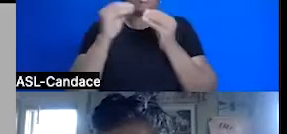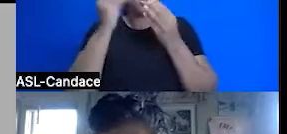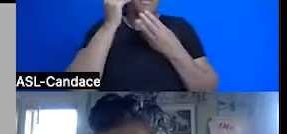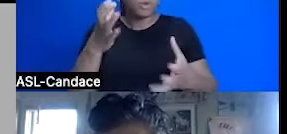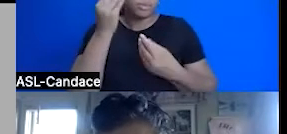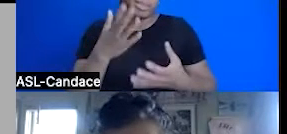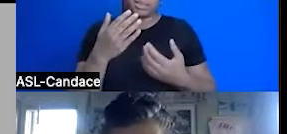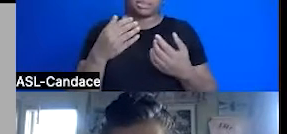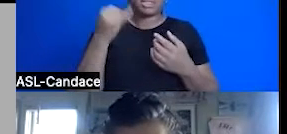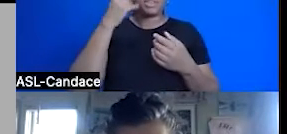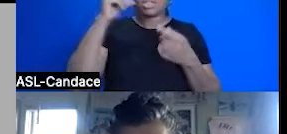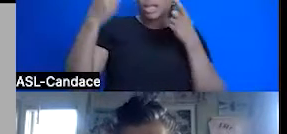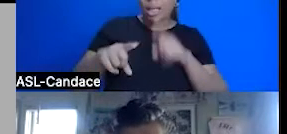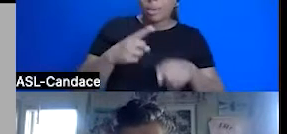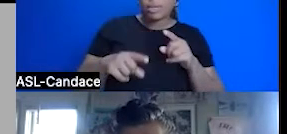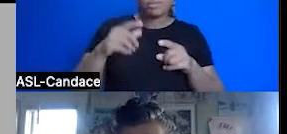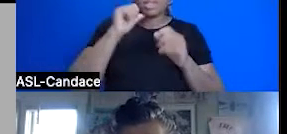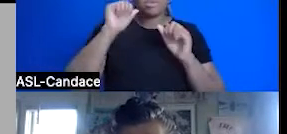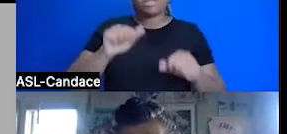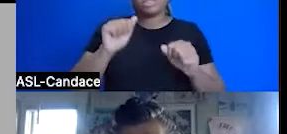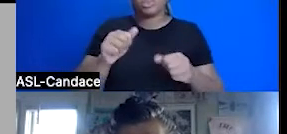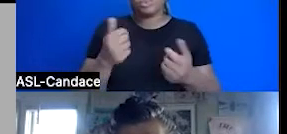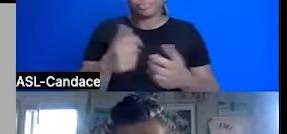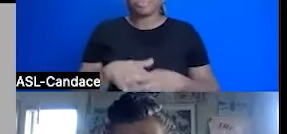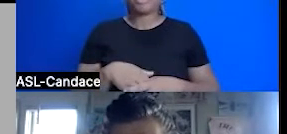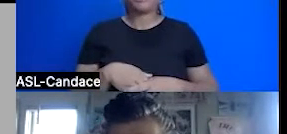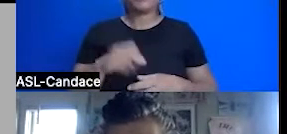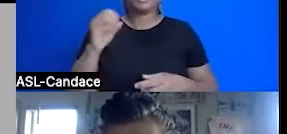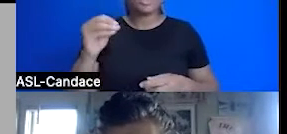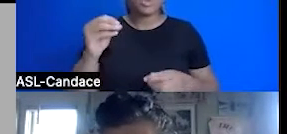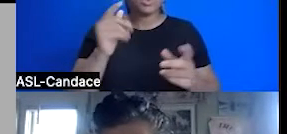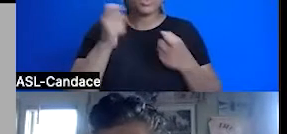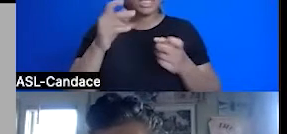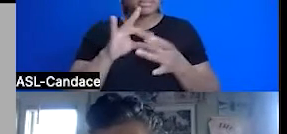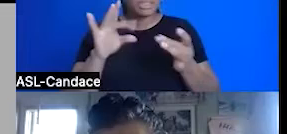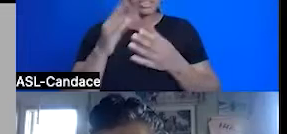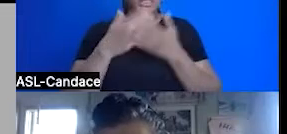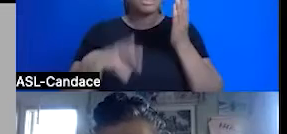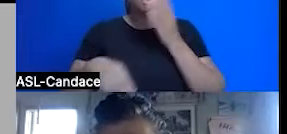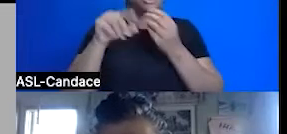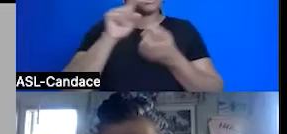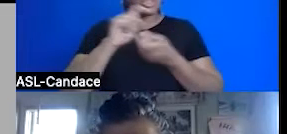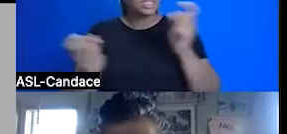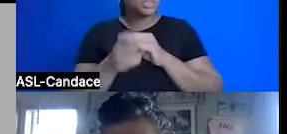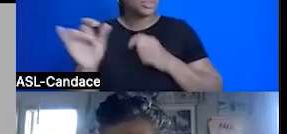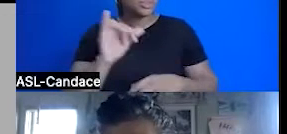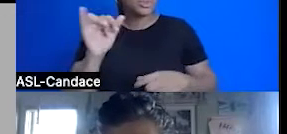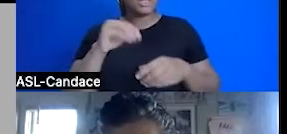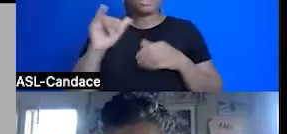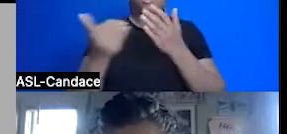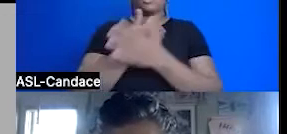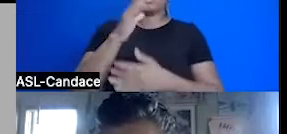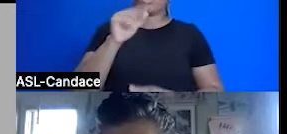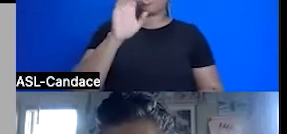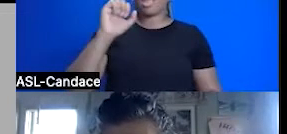not collaborative. It's not possible. I will quickly just mention some additional changes. In this new core app, I think